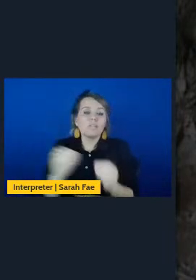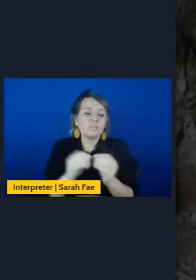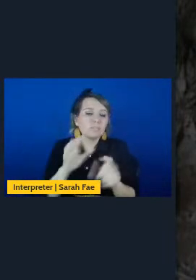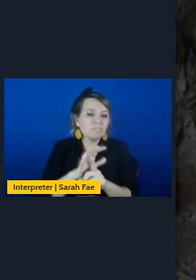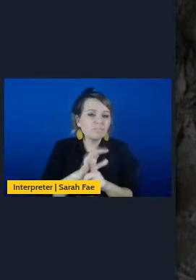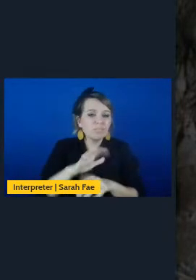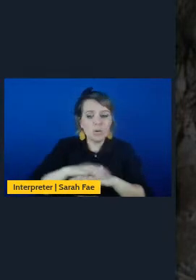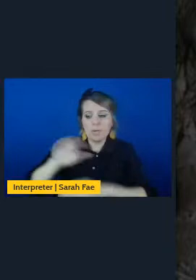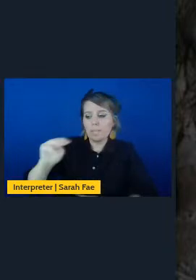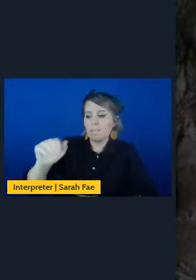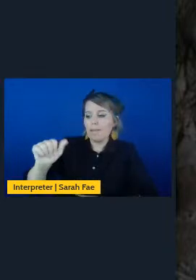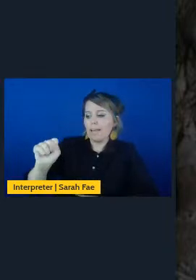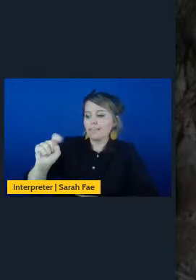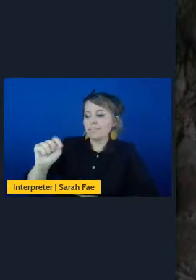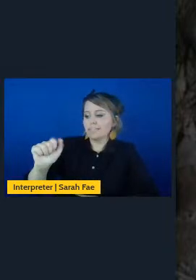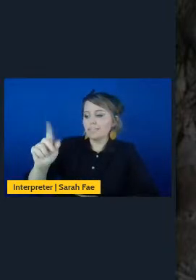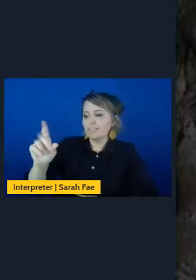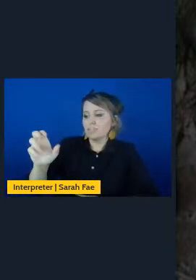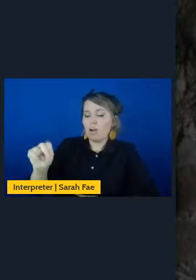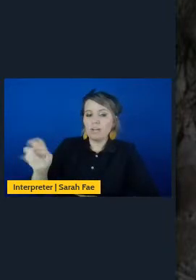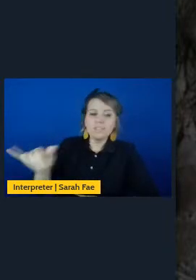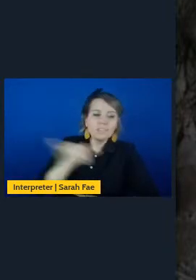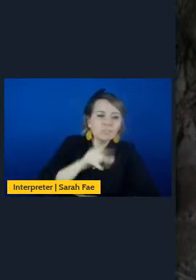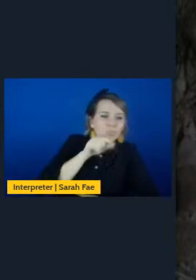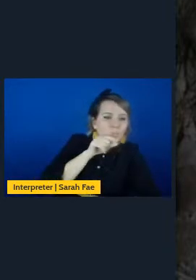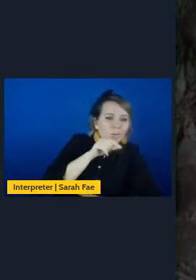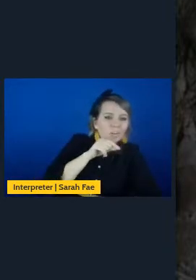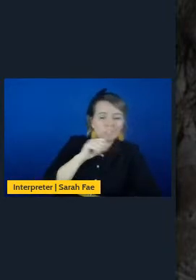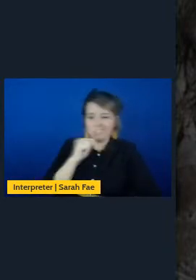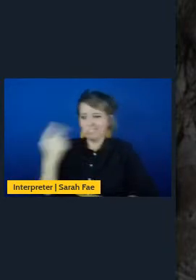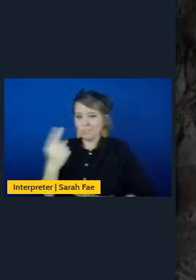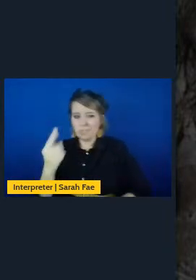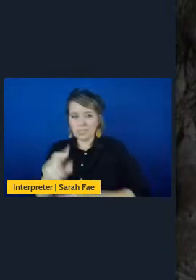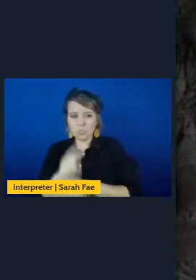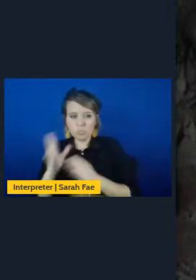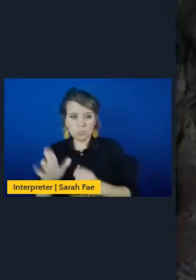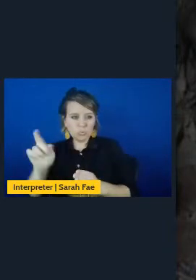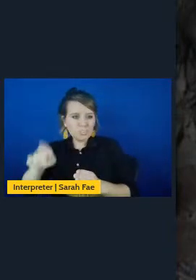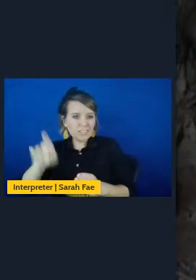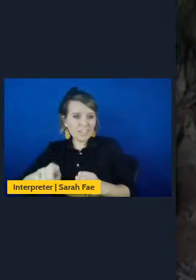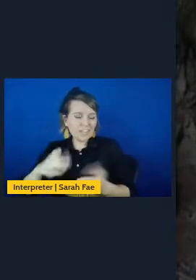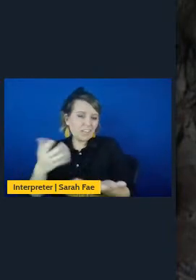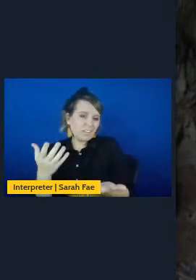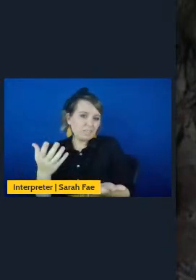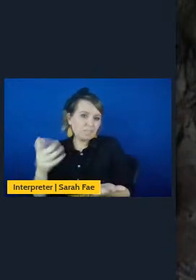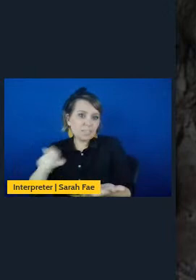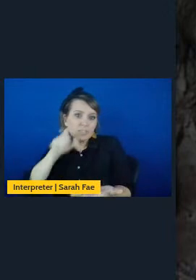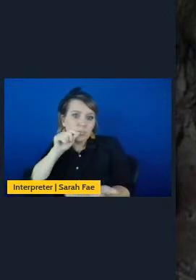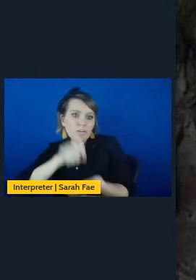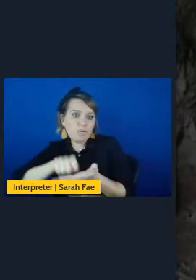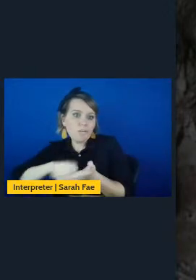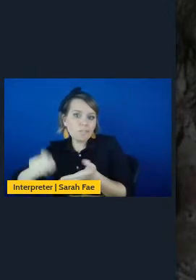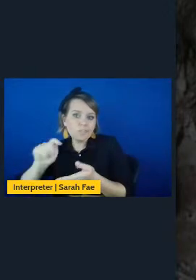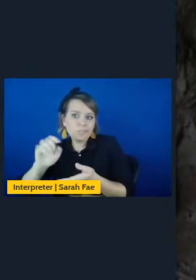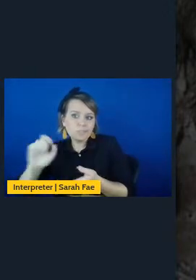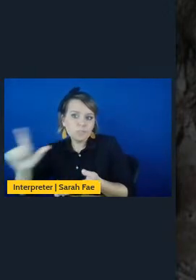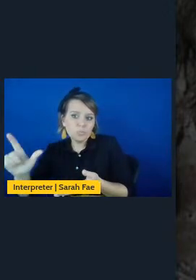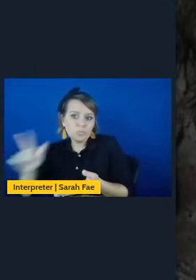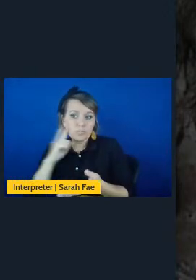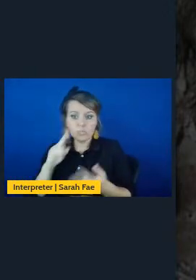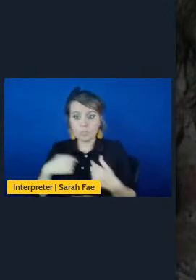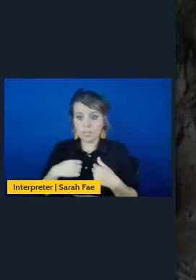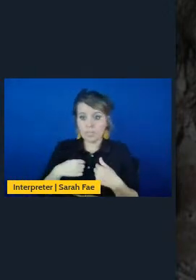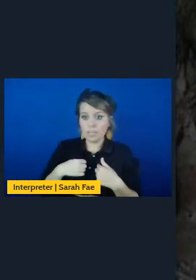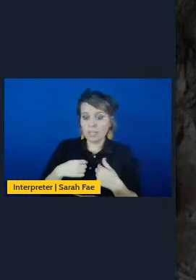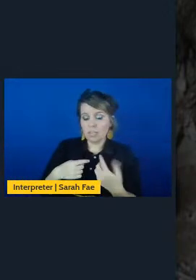were on Twitter. So it's just not something that users need in quite the same way they once needed Twitter authoring tools. For me, though, I just